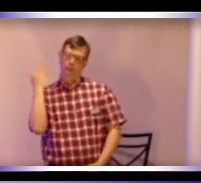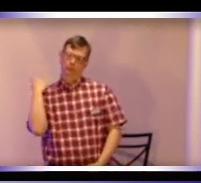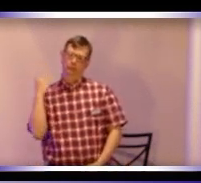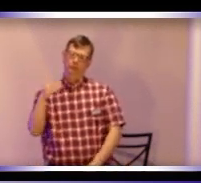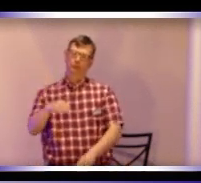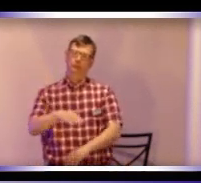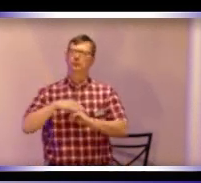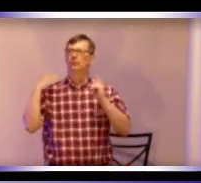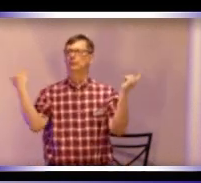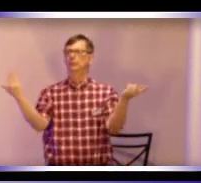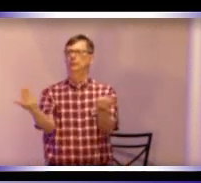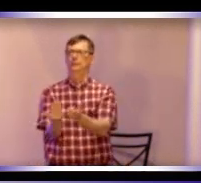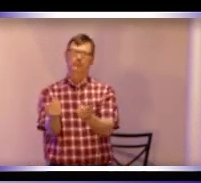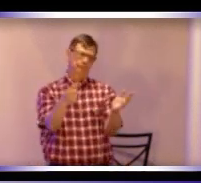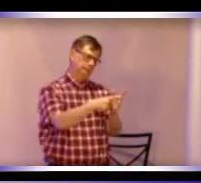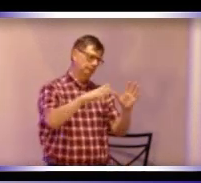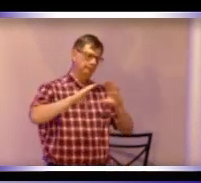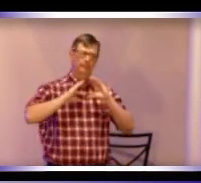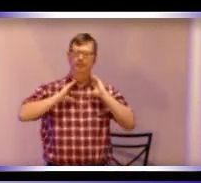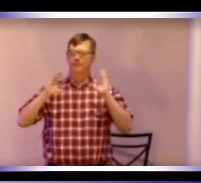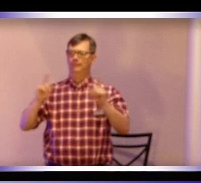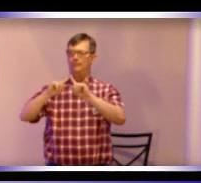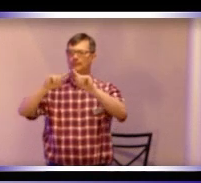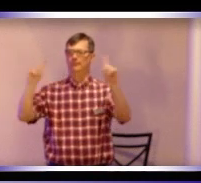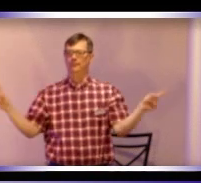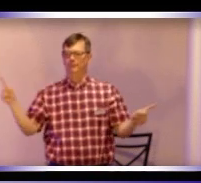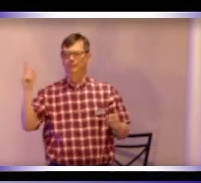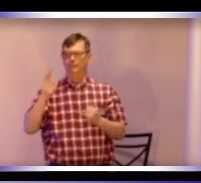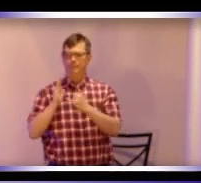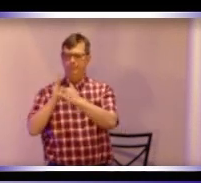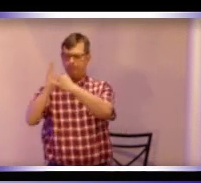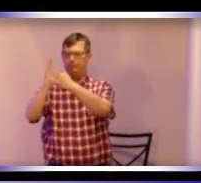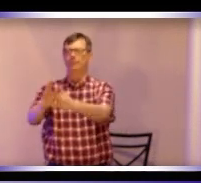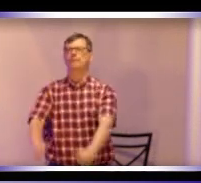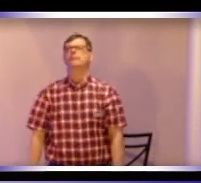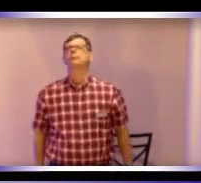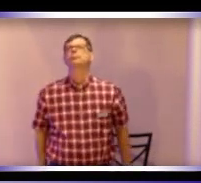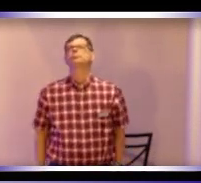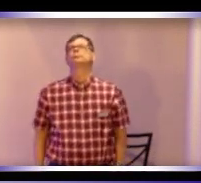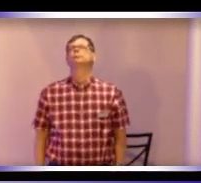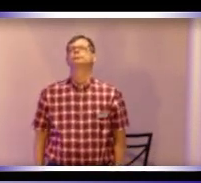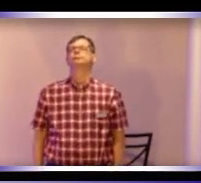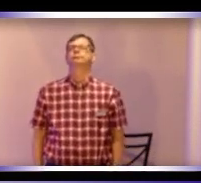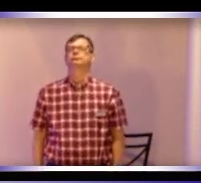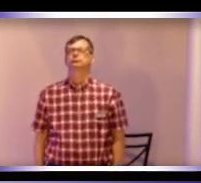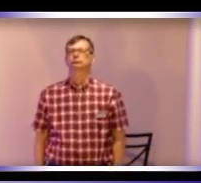among this community and part of it.